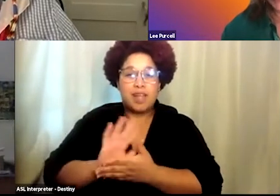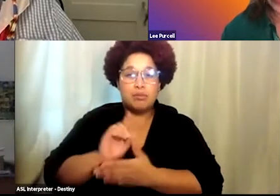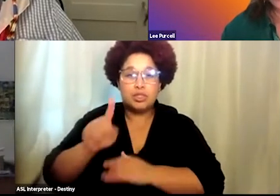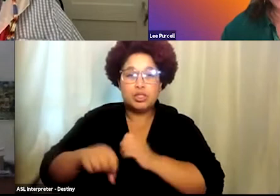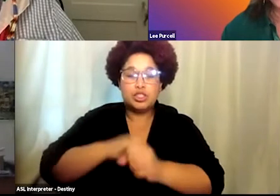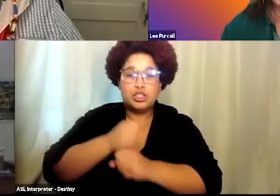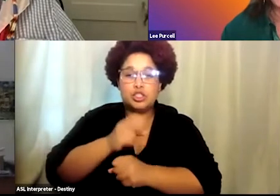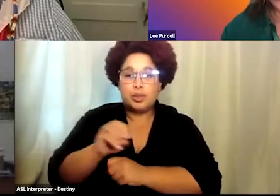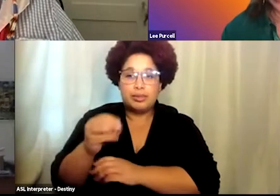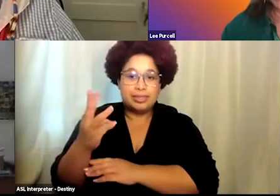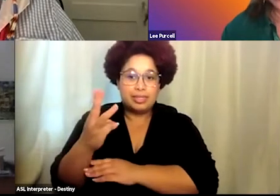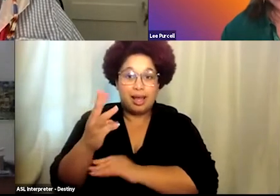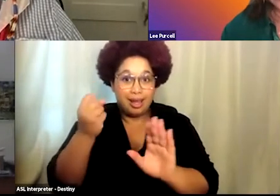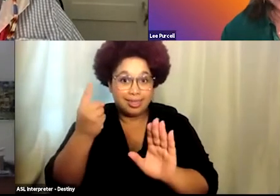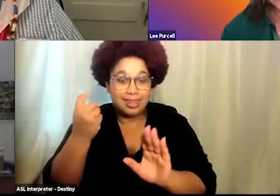the